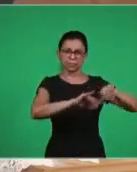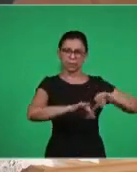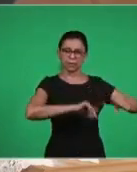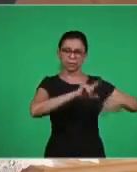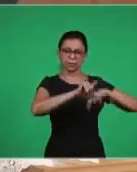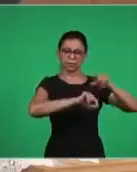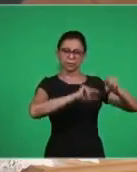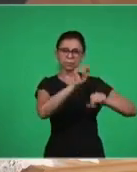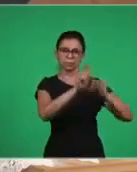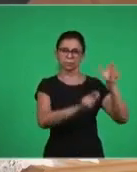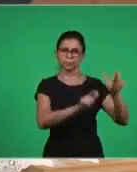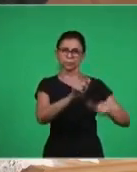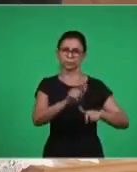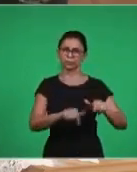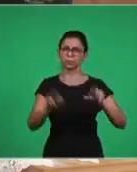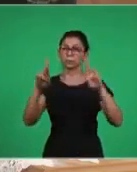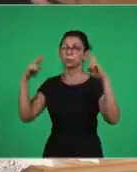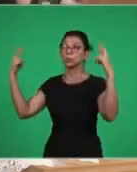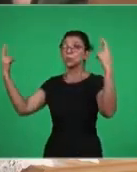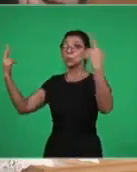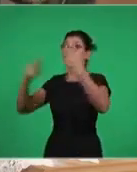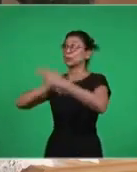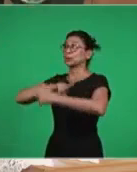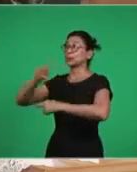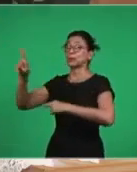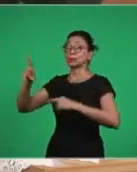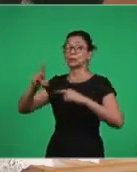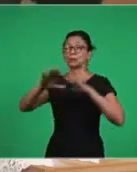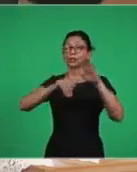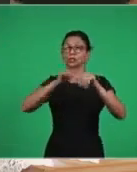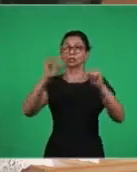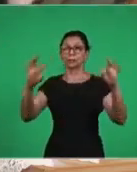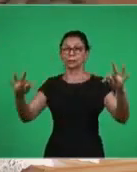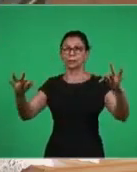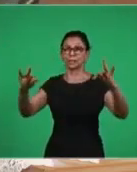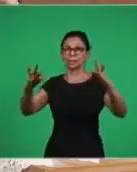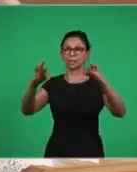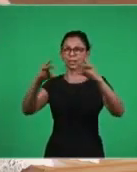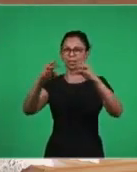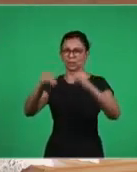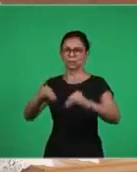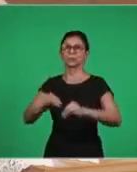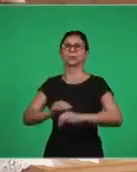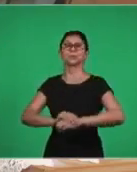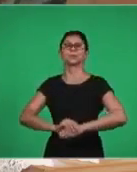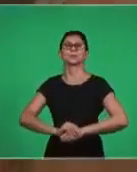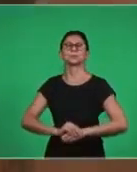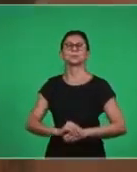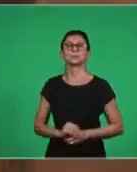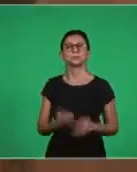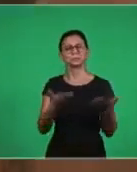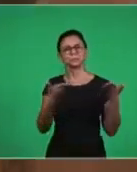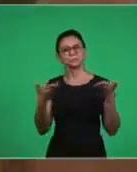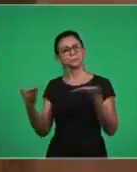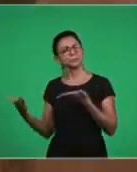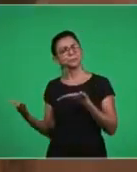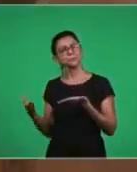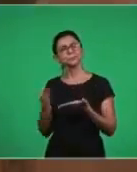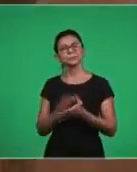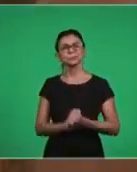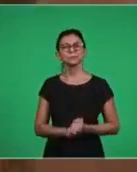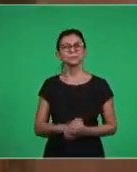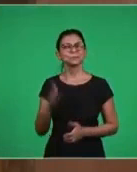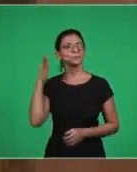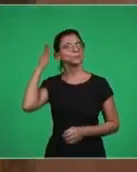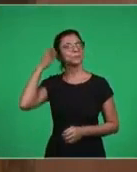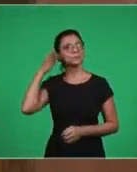a supper of religious people. But the gospel of Jesus, the kingdom of God, does not choose a person over another, but invited